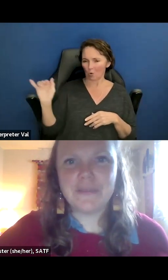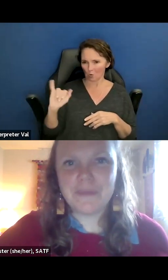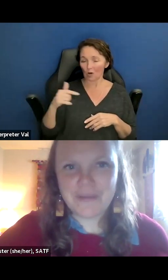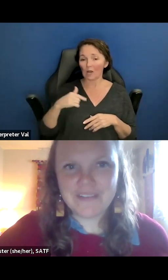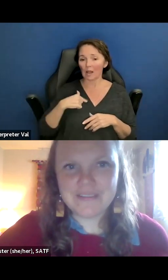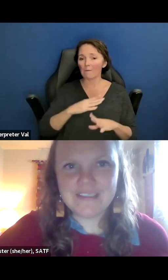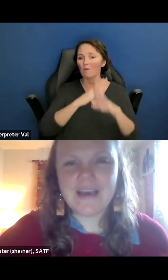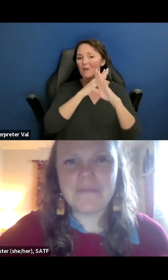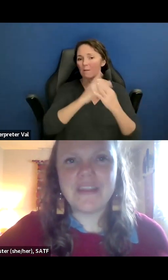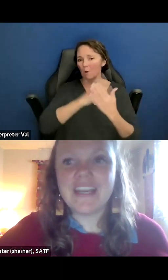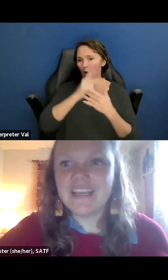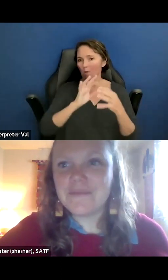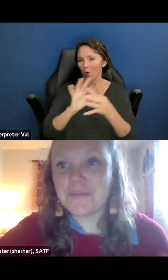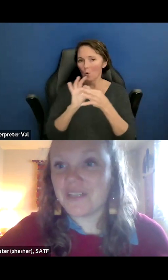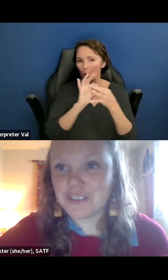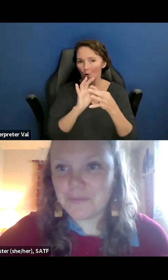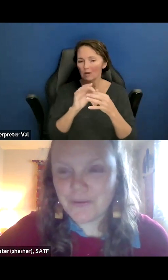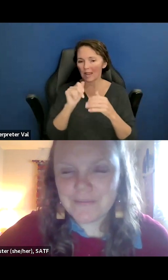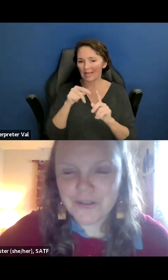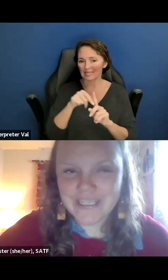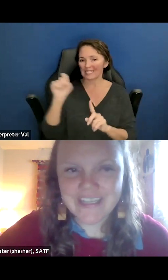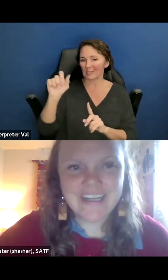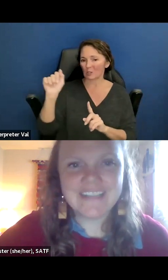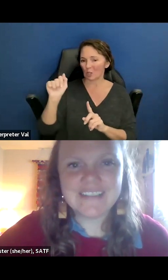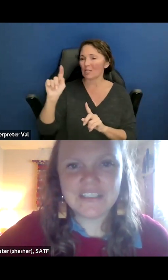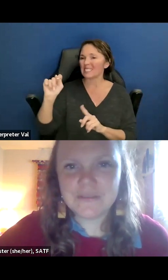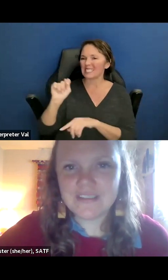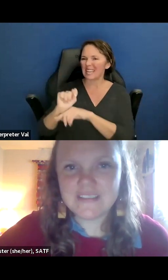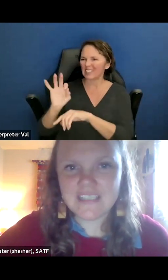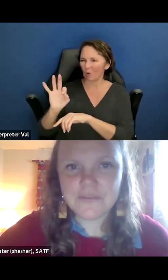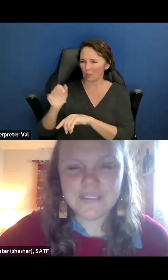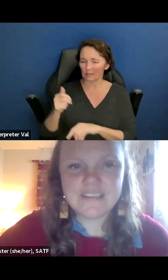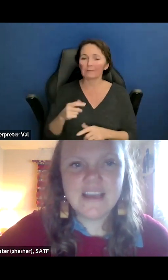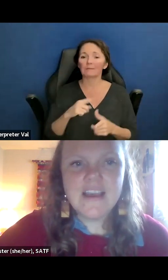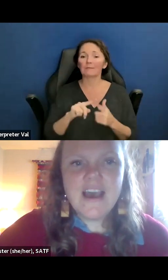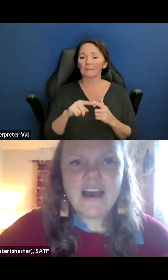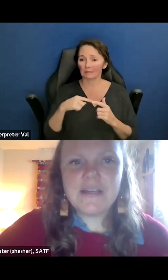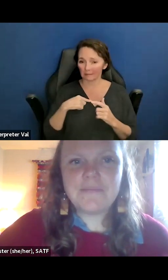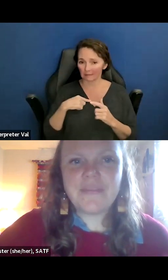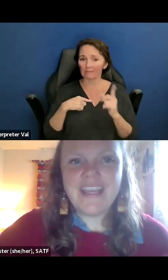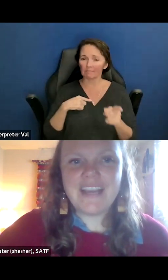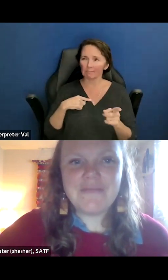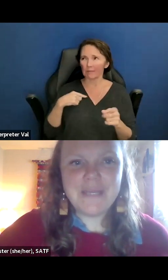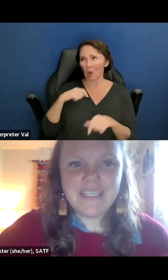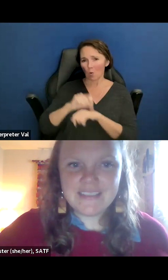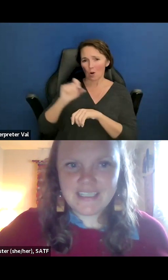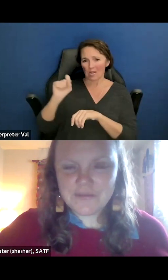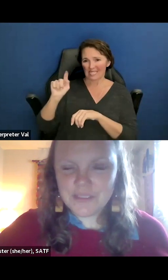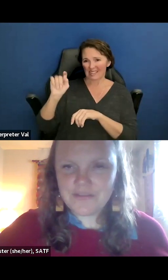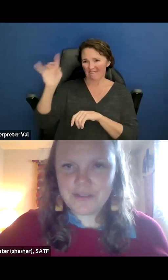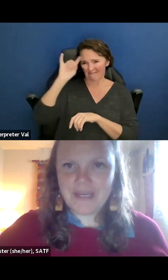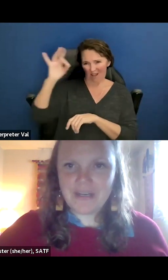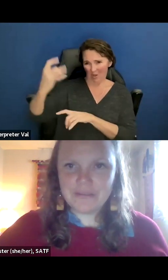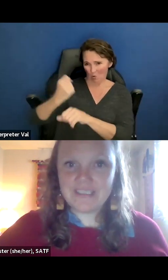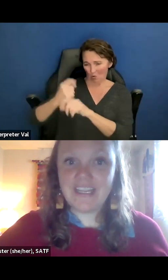she, her pronouns, and I am the prevention program coordinator at the Sexual Assault Task Force. And I've been at the task